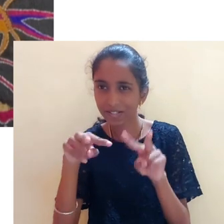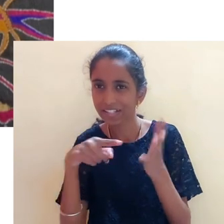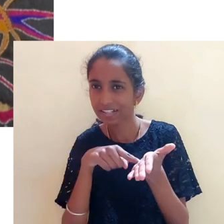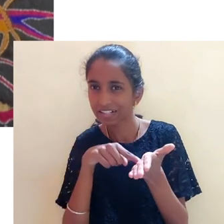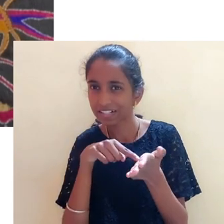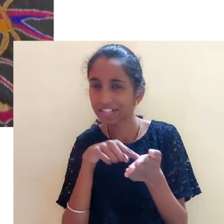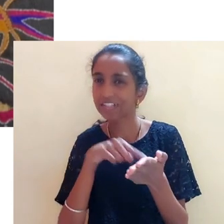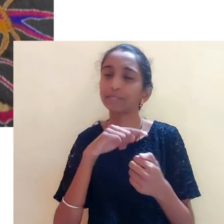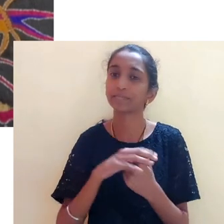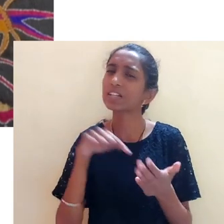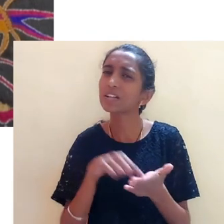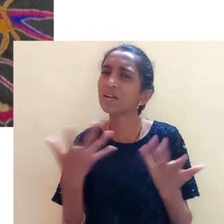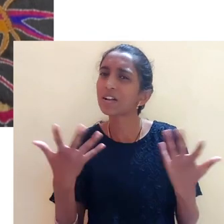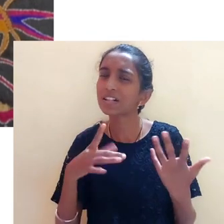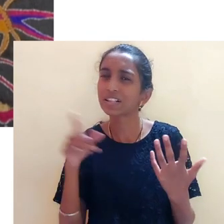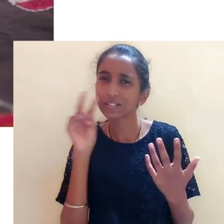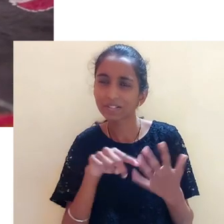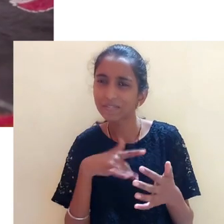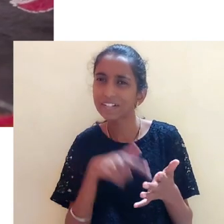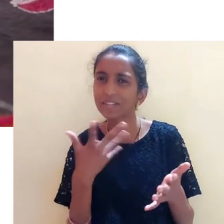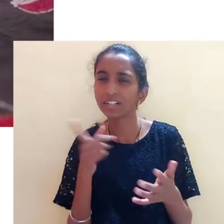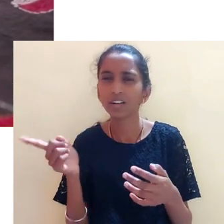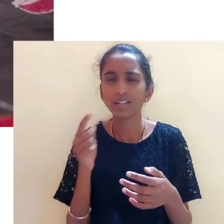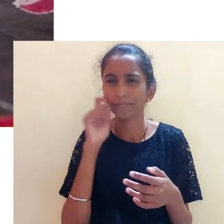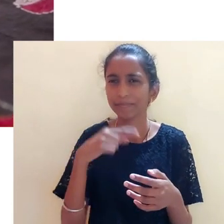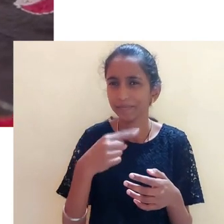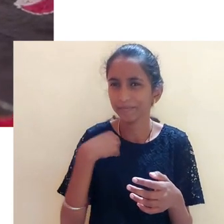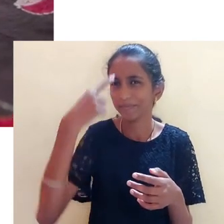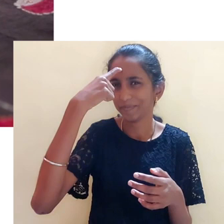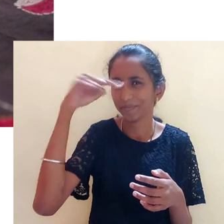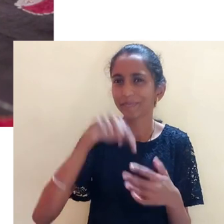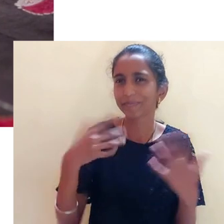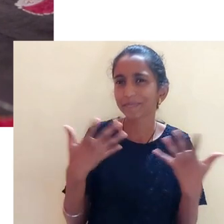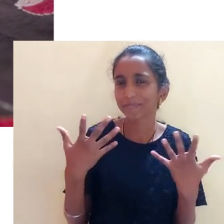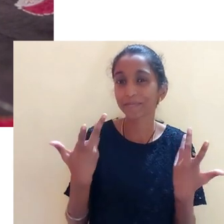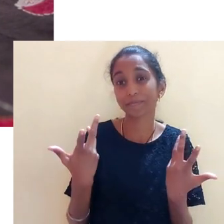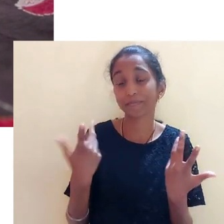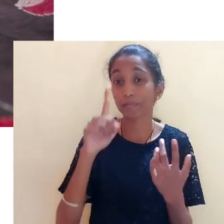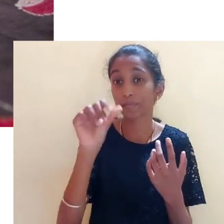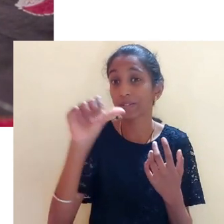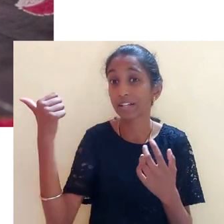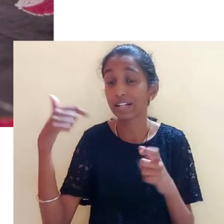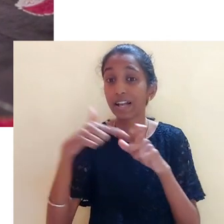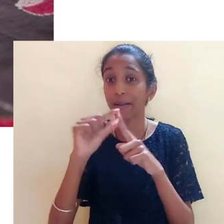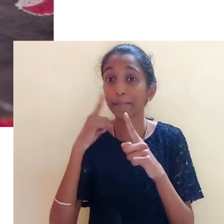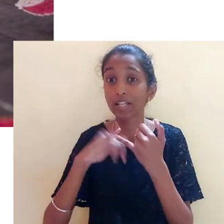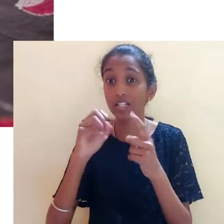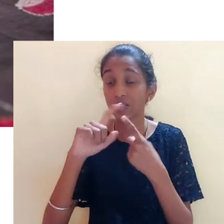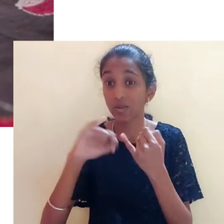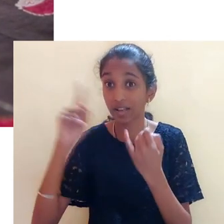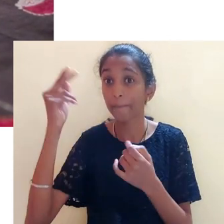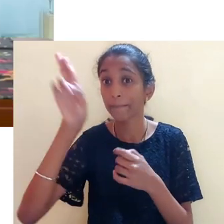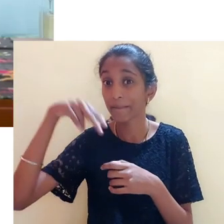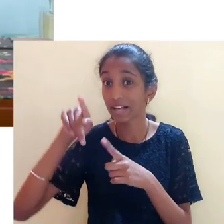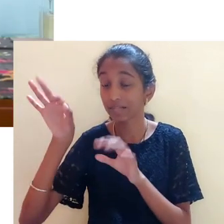one, right? What does that look like to you? So this kind of reminds me of one of the things from one of the other episodes, the one with the mica